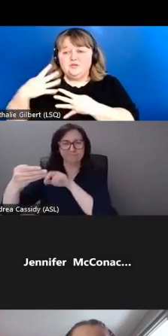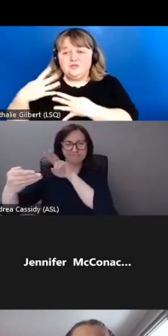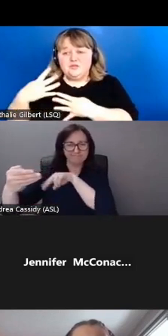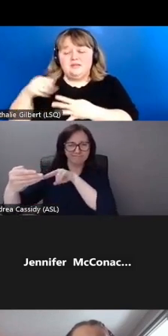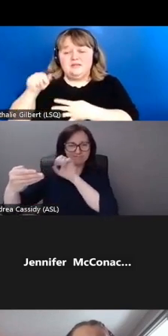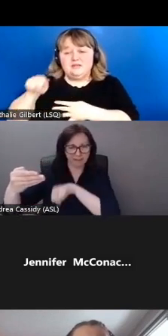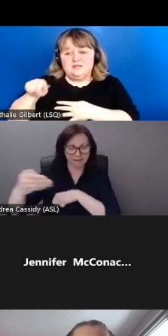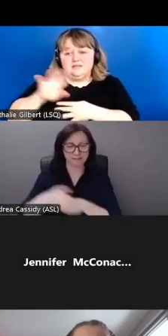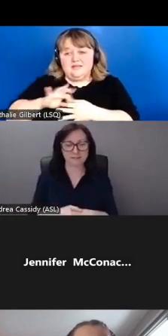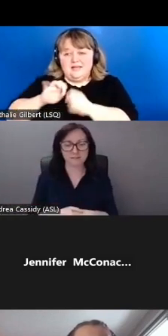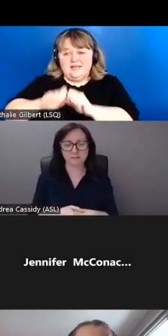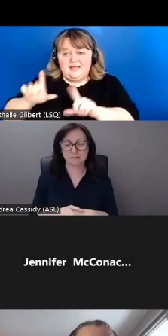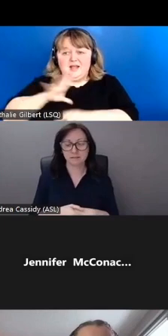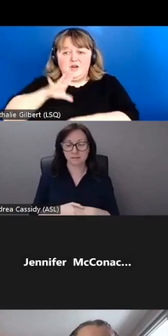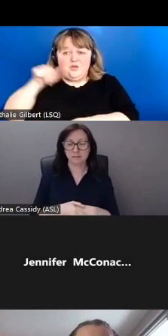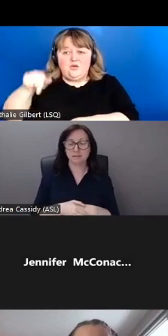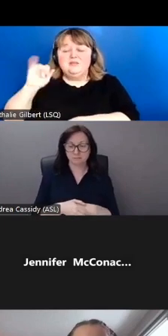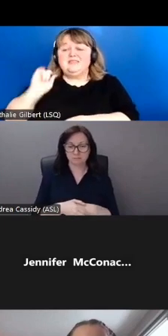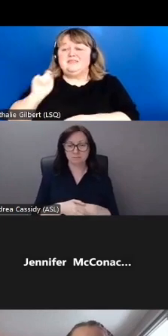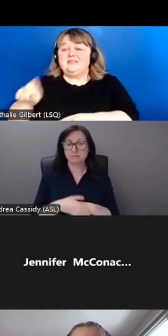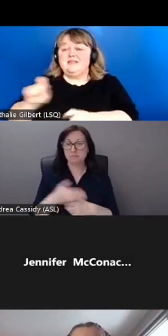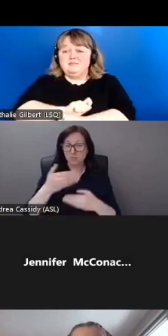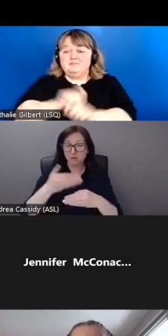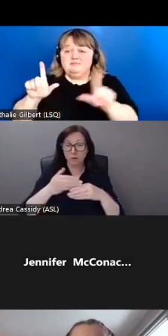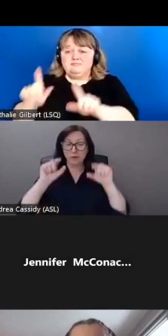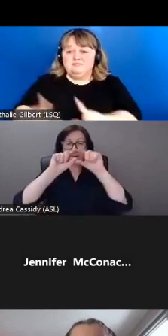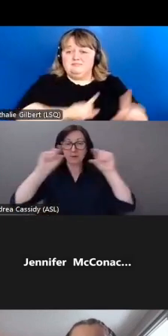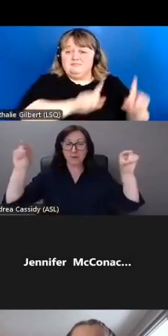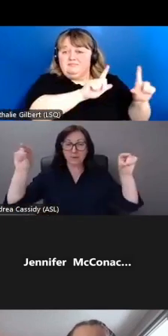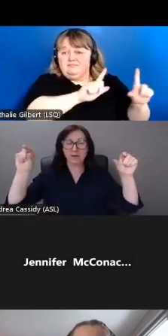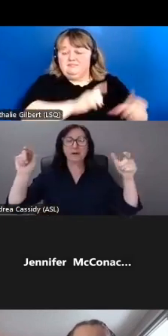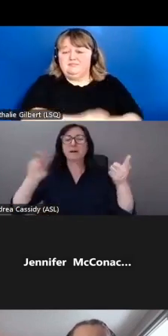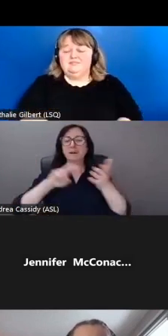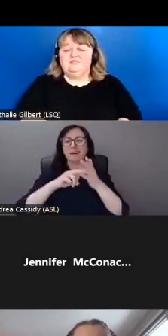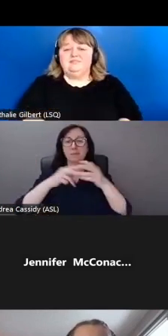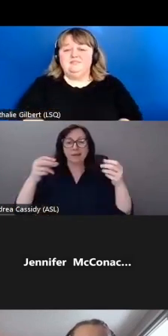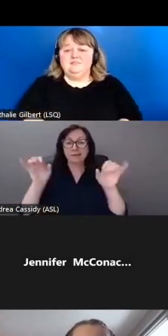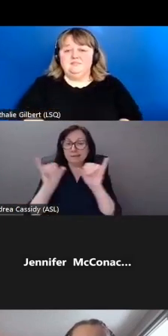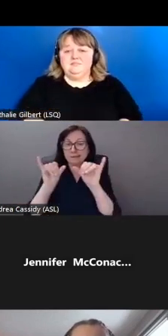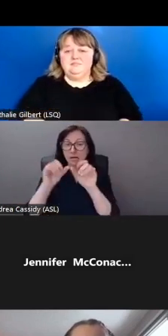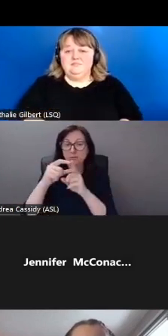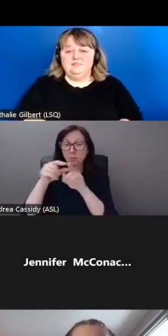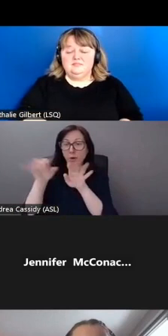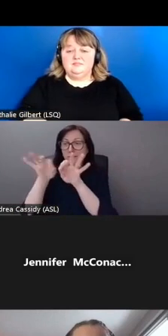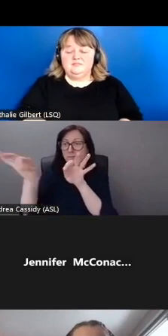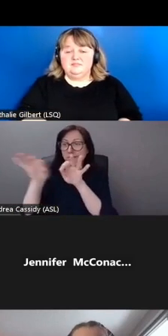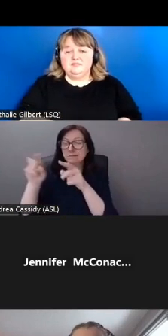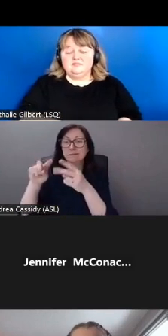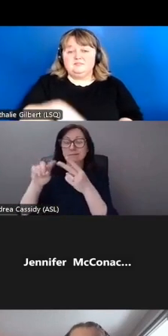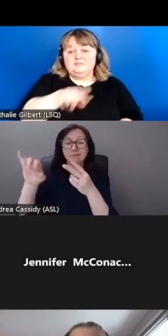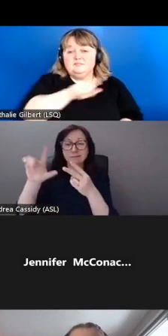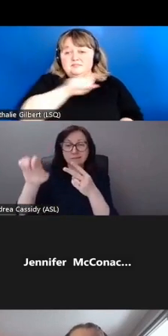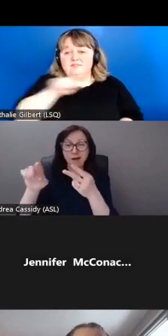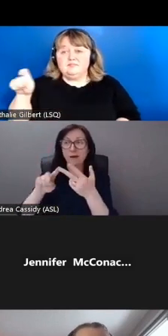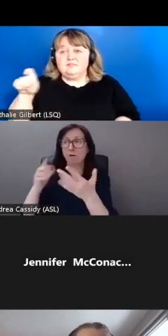Using the toolbar along the top of the window, you can adjust the caption size, font style, and